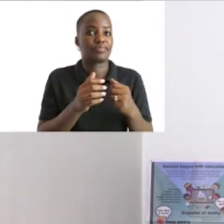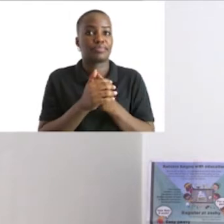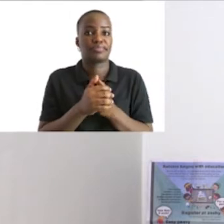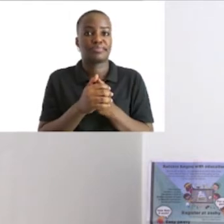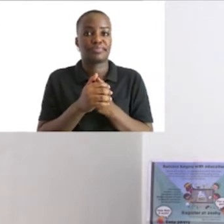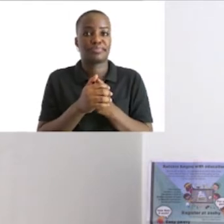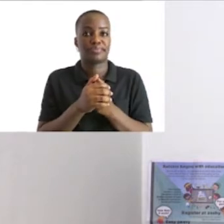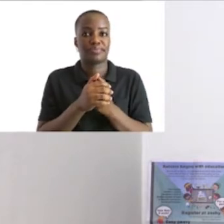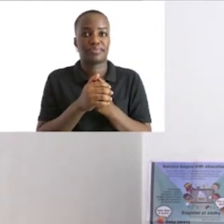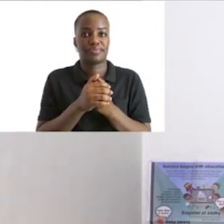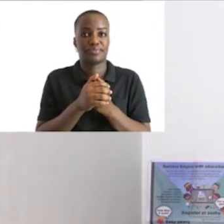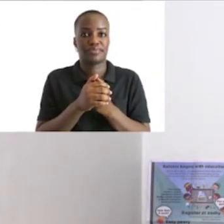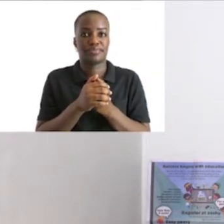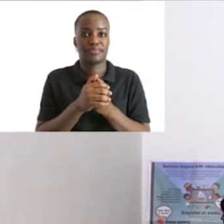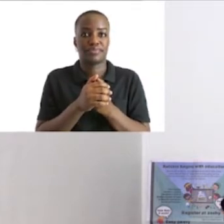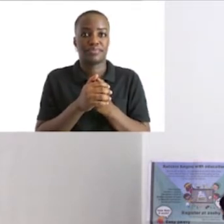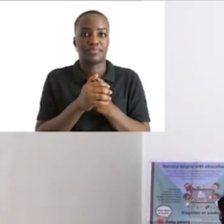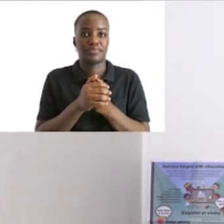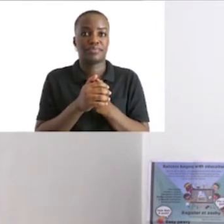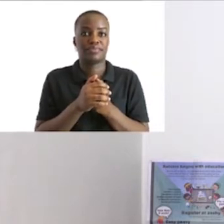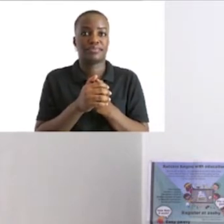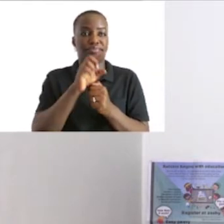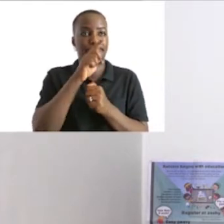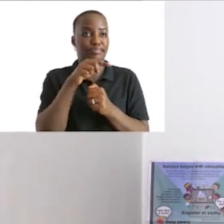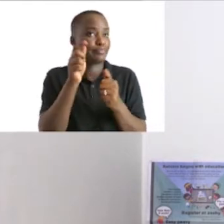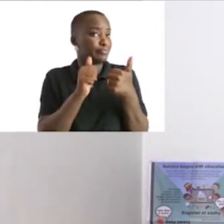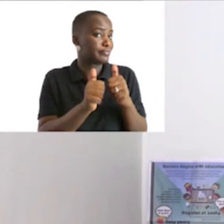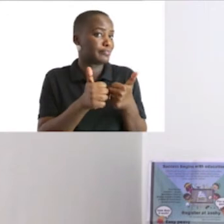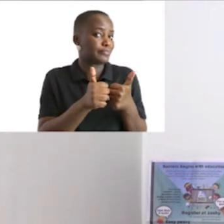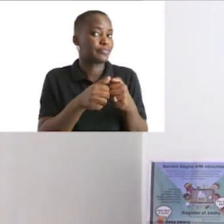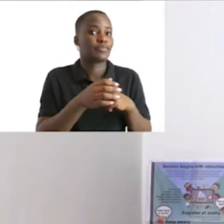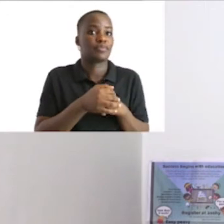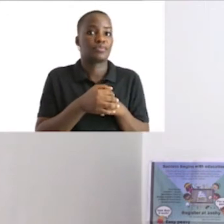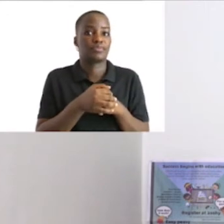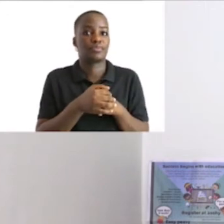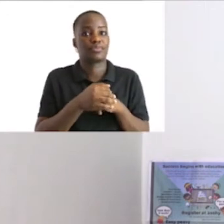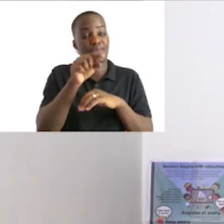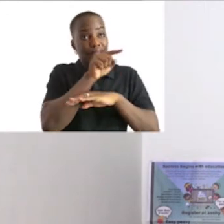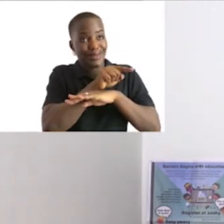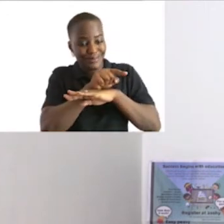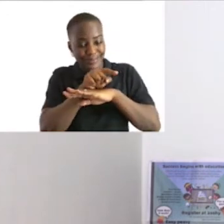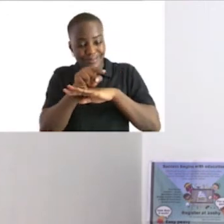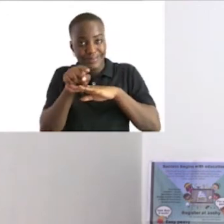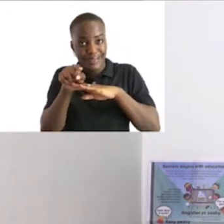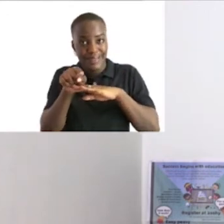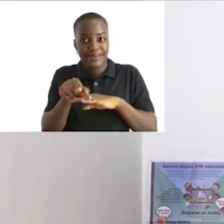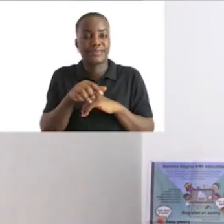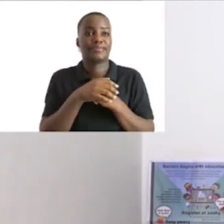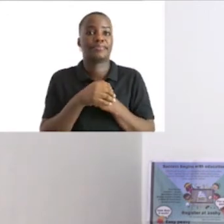the word, and that is wrong. Well done. And after that, we cancel the